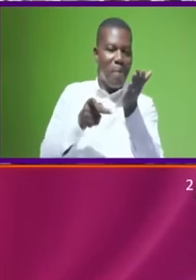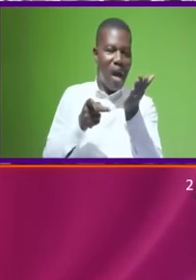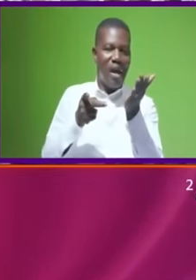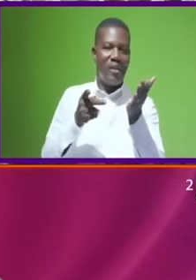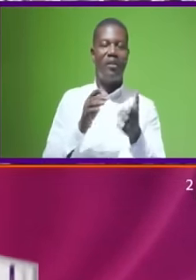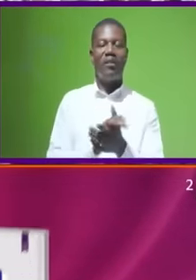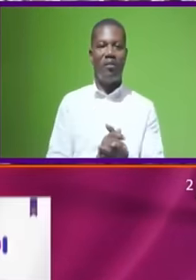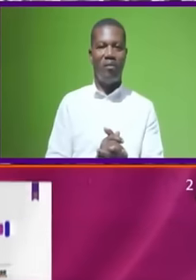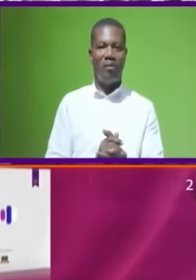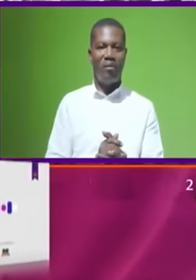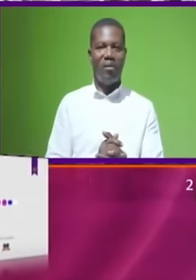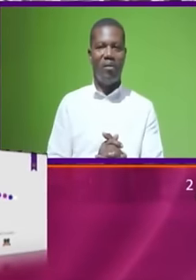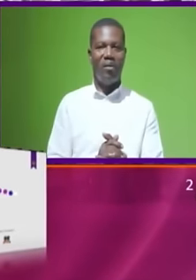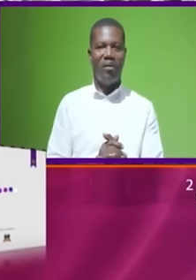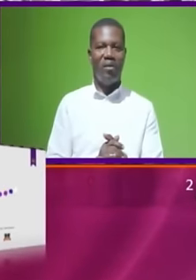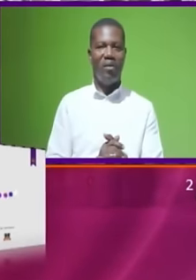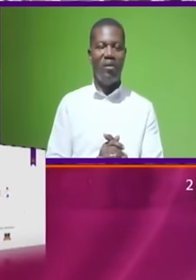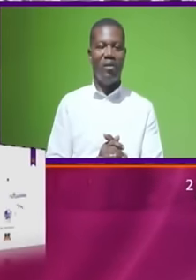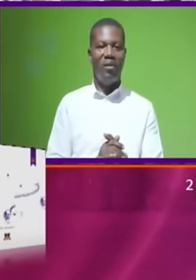And brought a certain part.